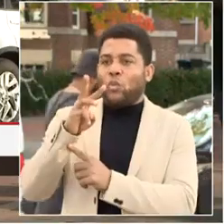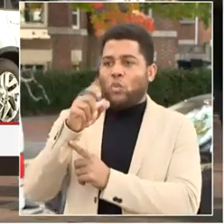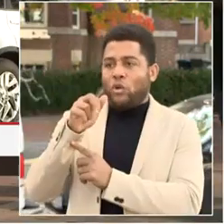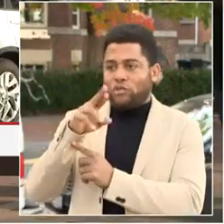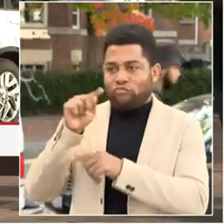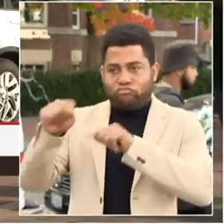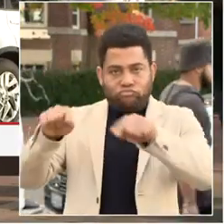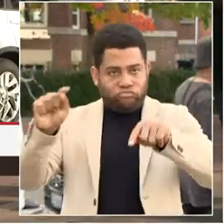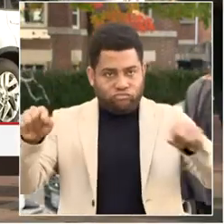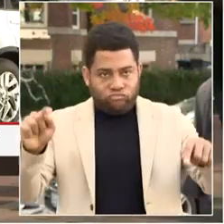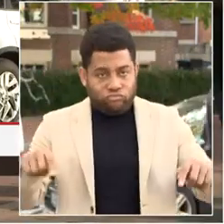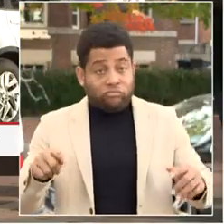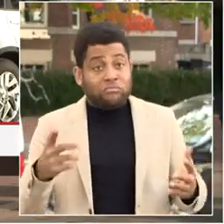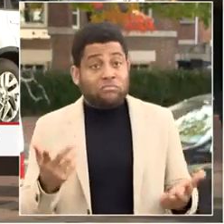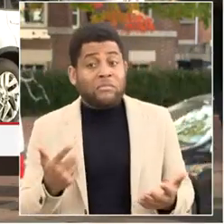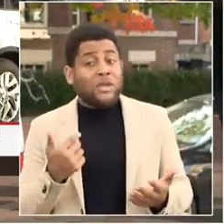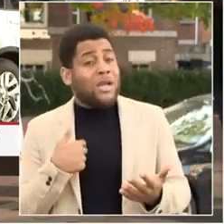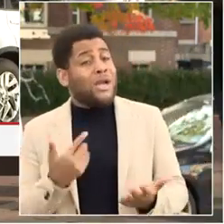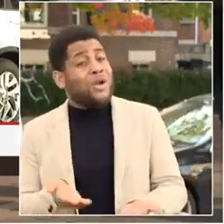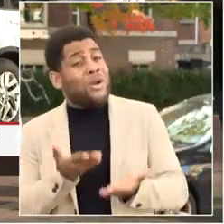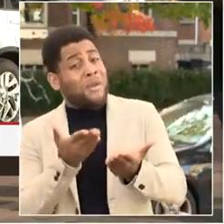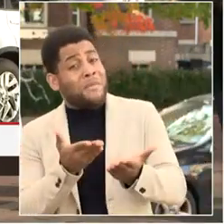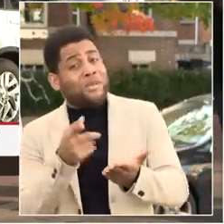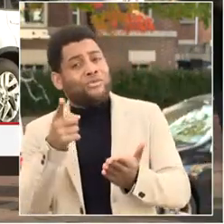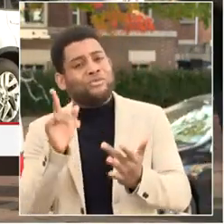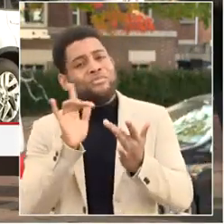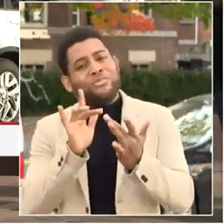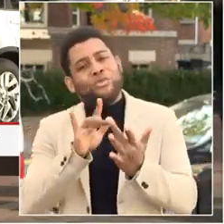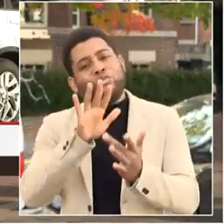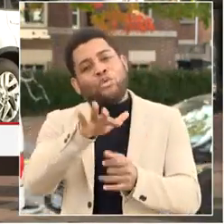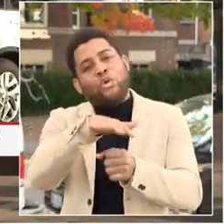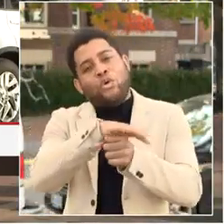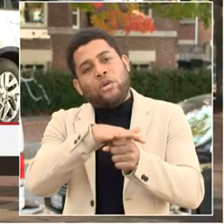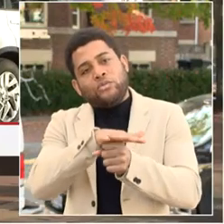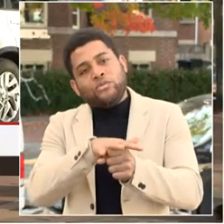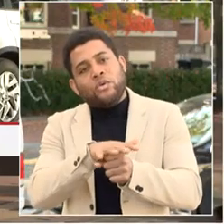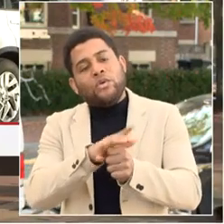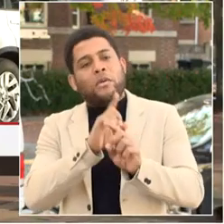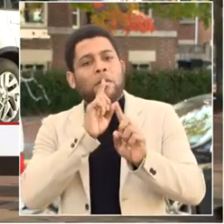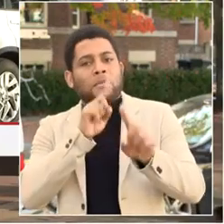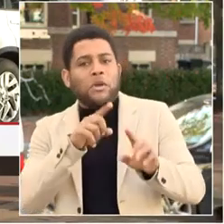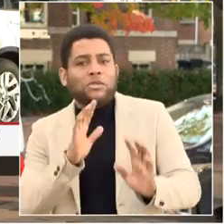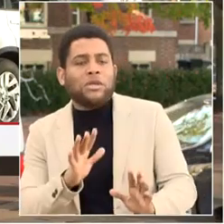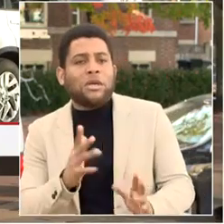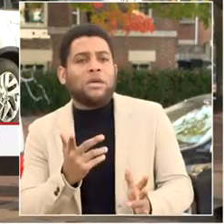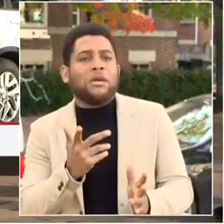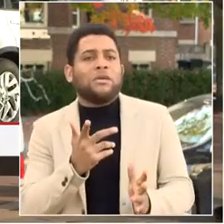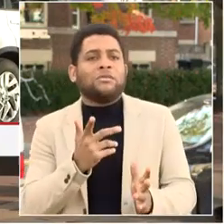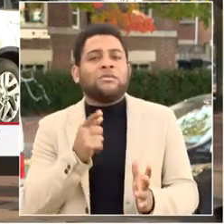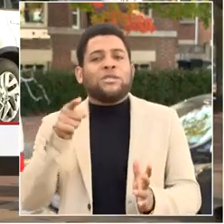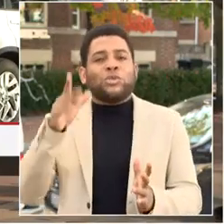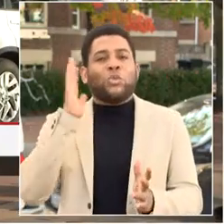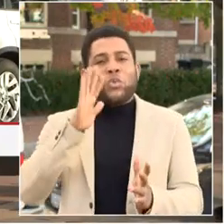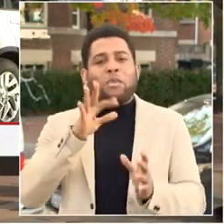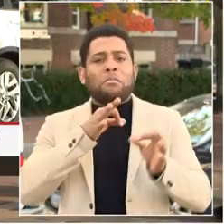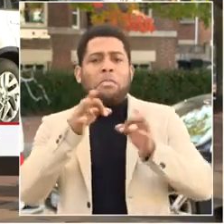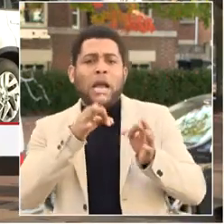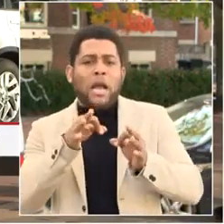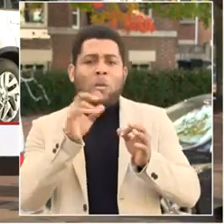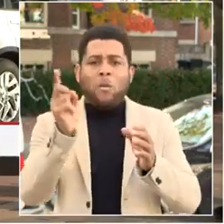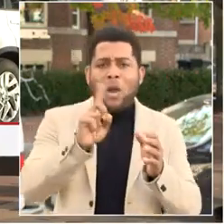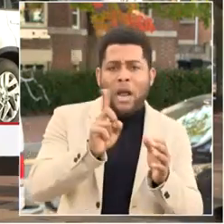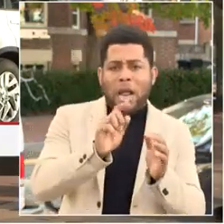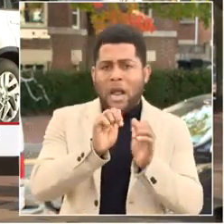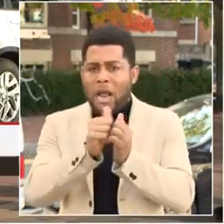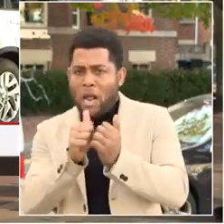your respective ward, and he or she will advise you on when we are having those public safety walks. So it's two-part for me, right? It's about relationship